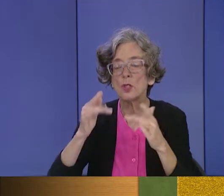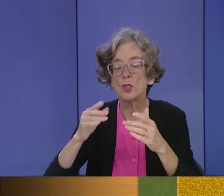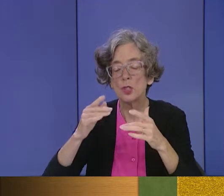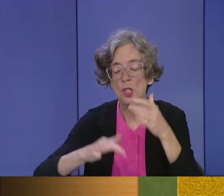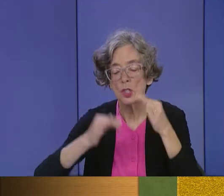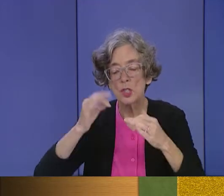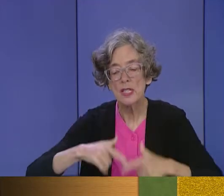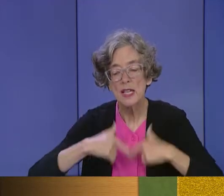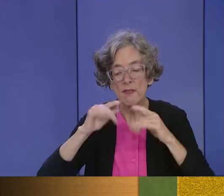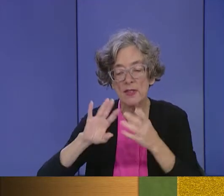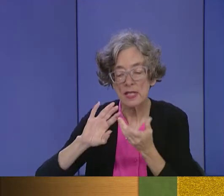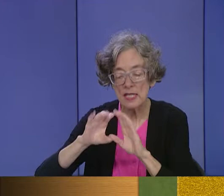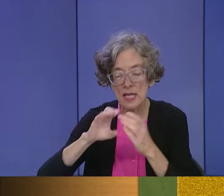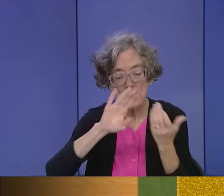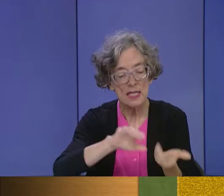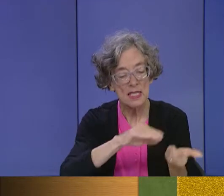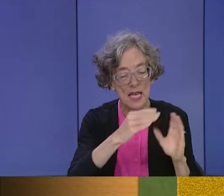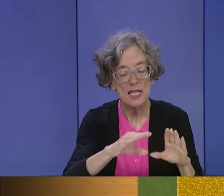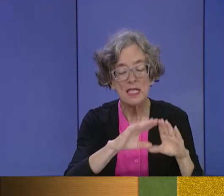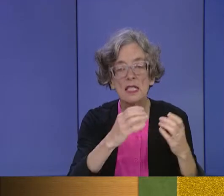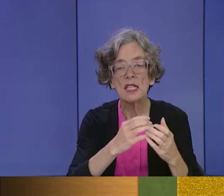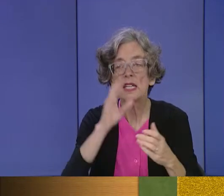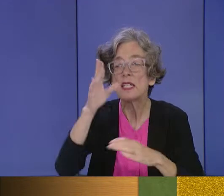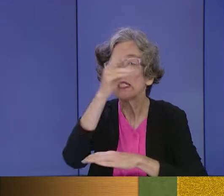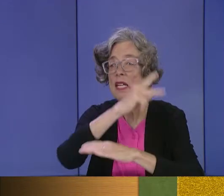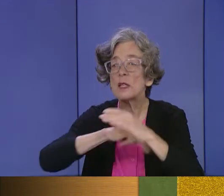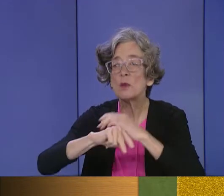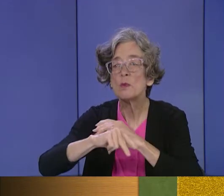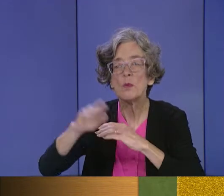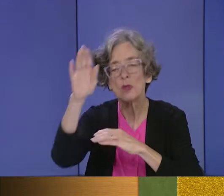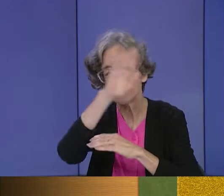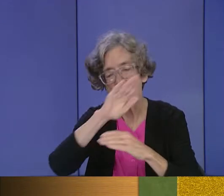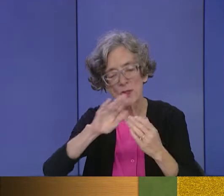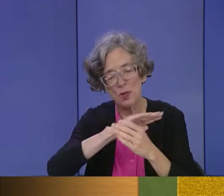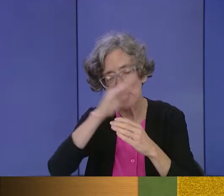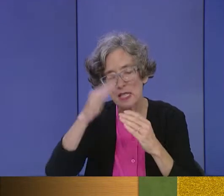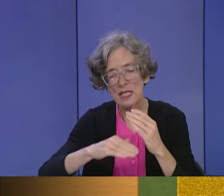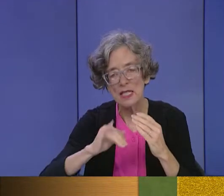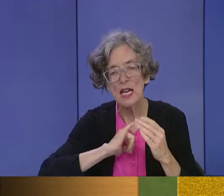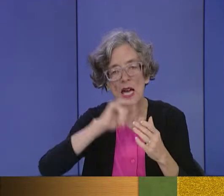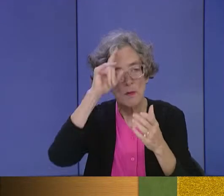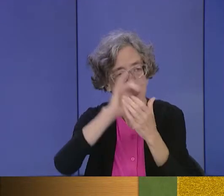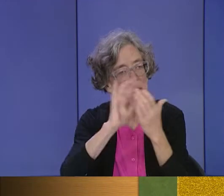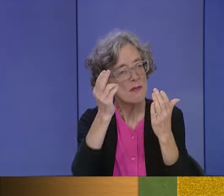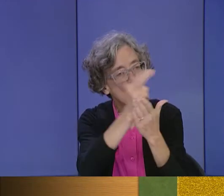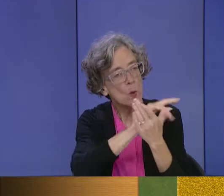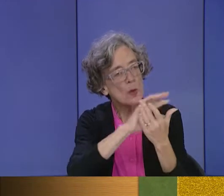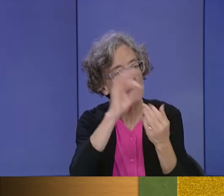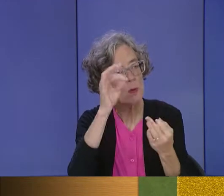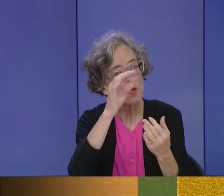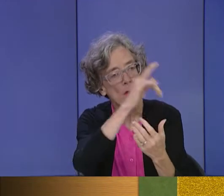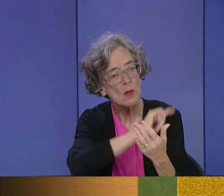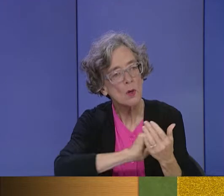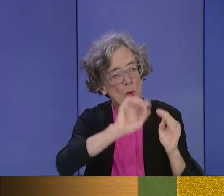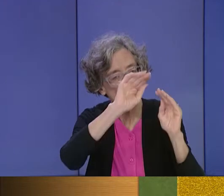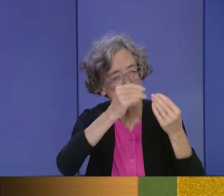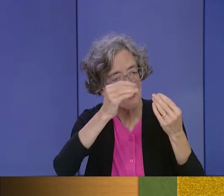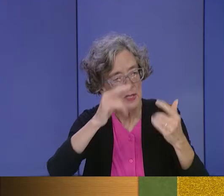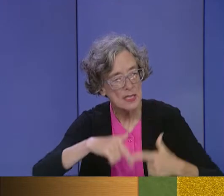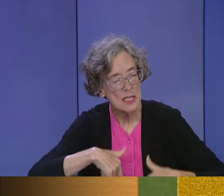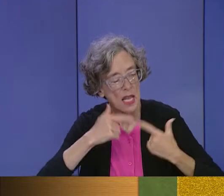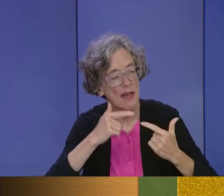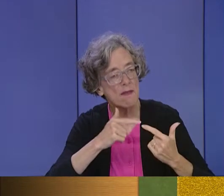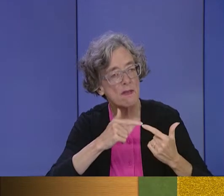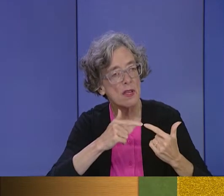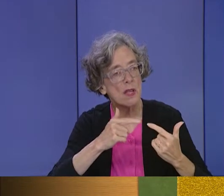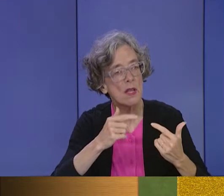judge the living and the dead, and his kingdom will have no end. I believe in the Holy Spirit, the Lord, the giver of